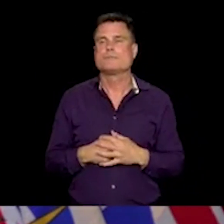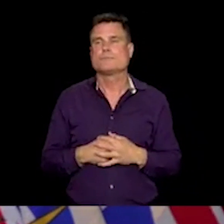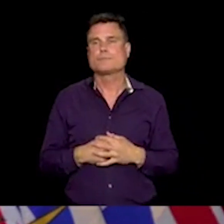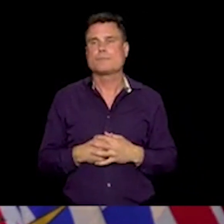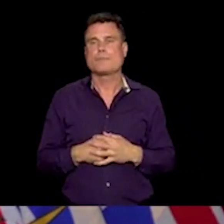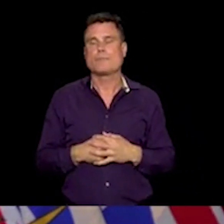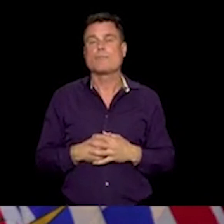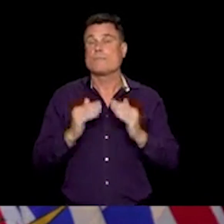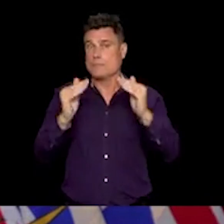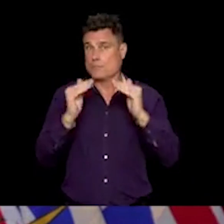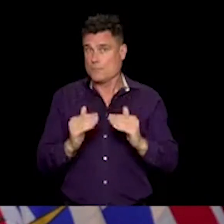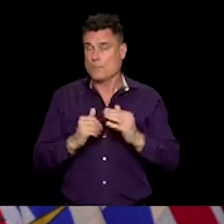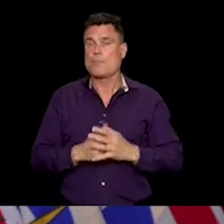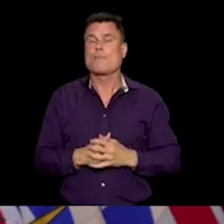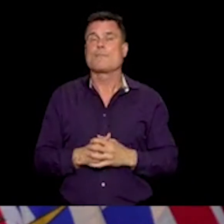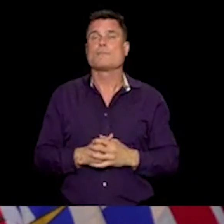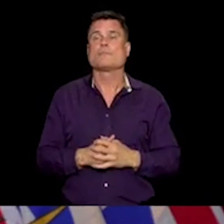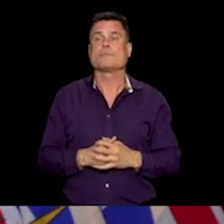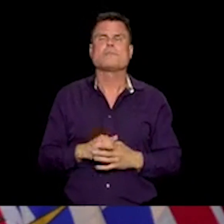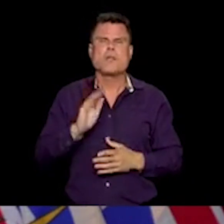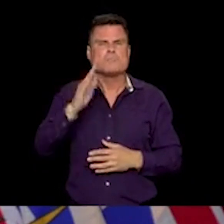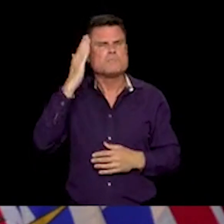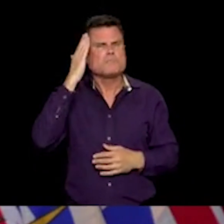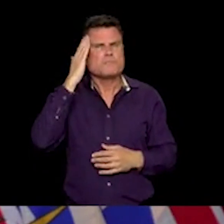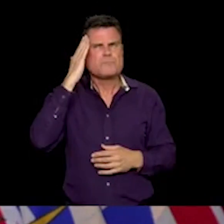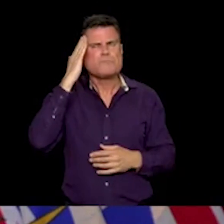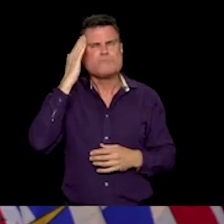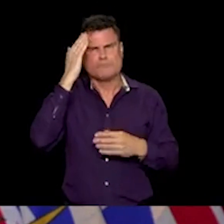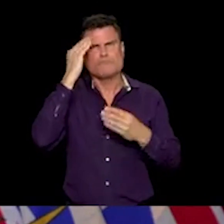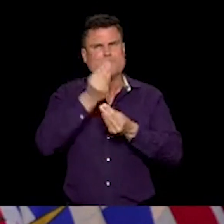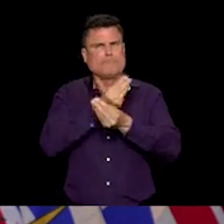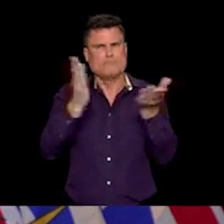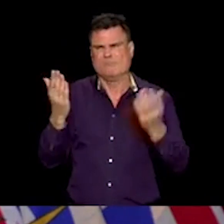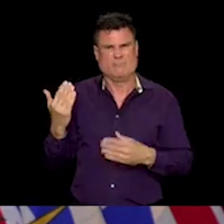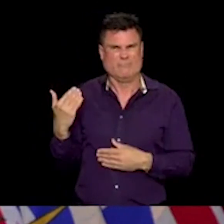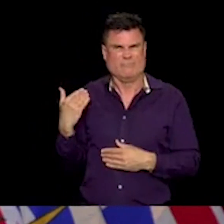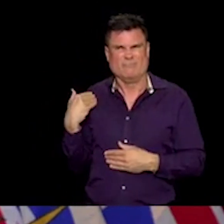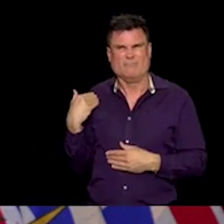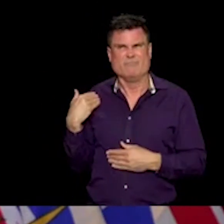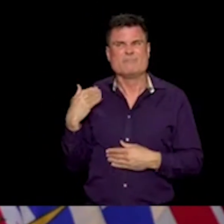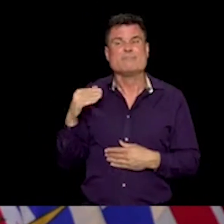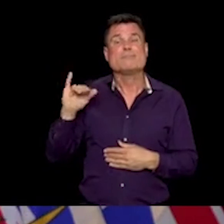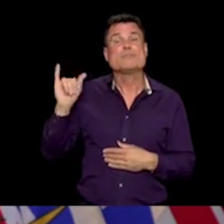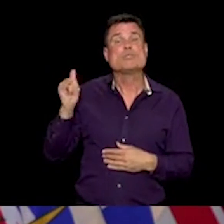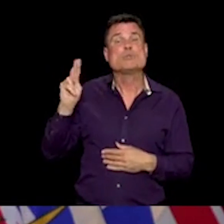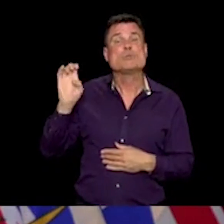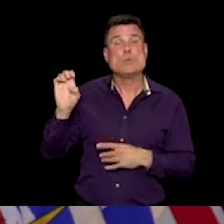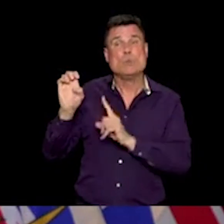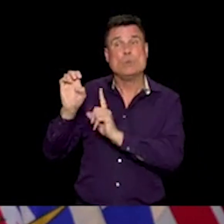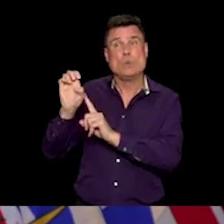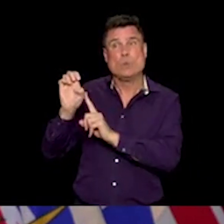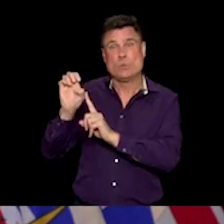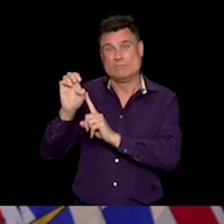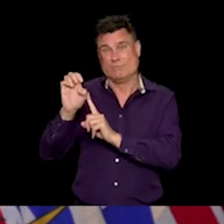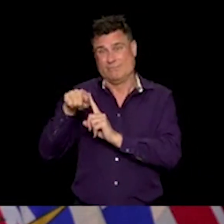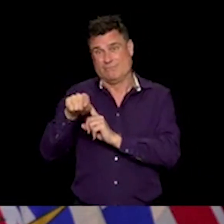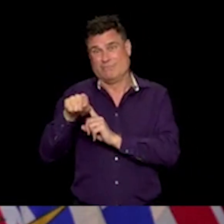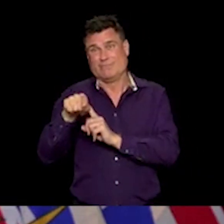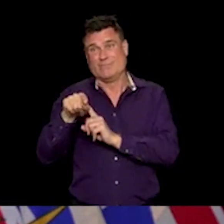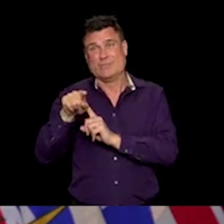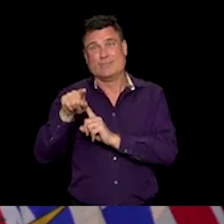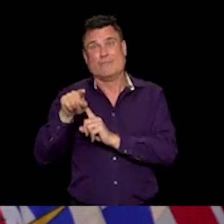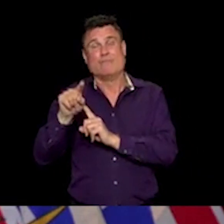of time, and we're thinking of things like physiotherapy or massage or hairstylists, where if both of you